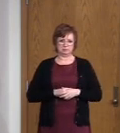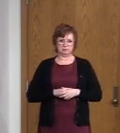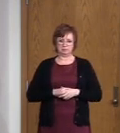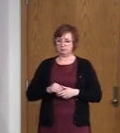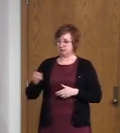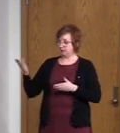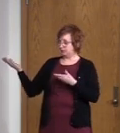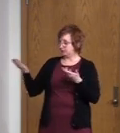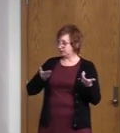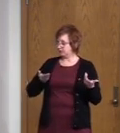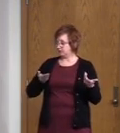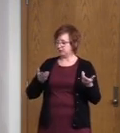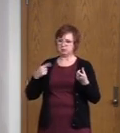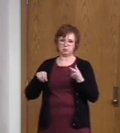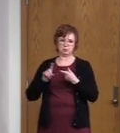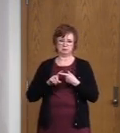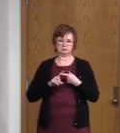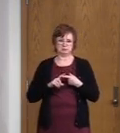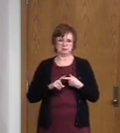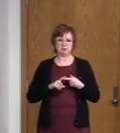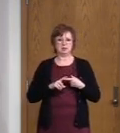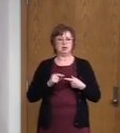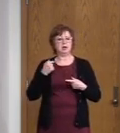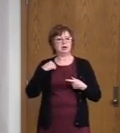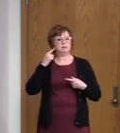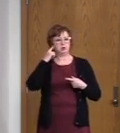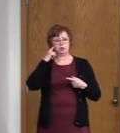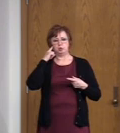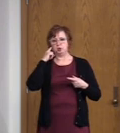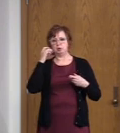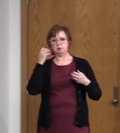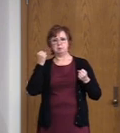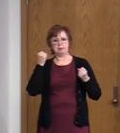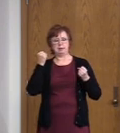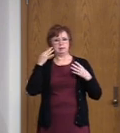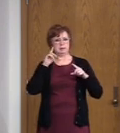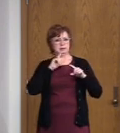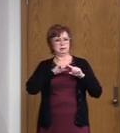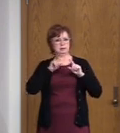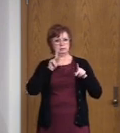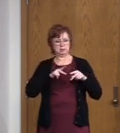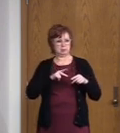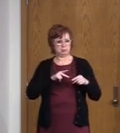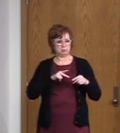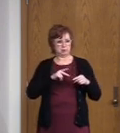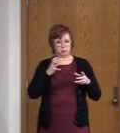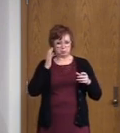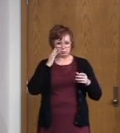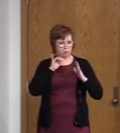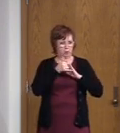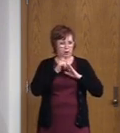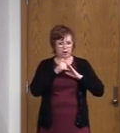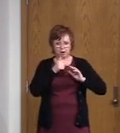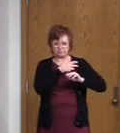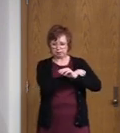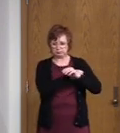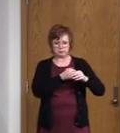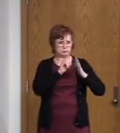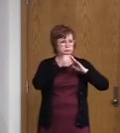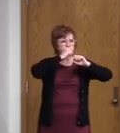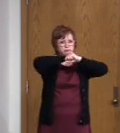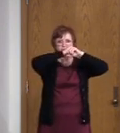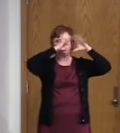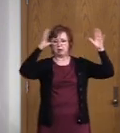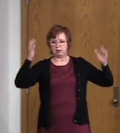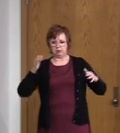flowing. We'll determine the when. So I've heard from lots of people that this is what they would like to be able to know how it's going to roll out, and we're trying to